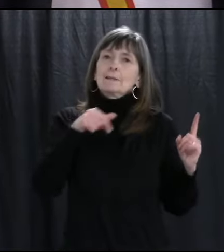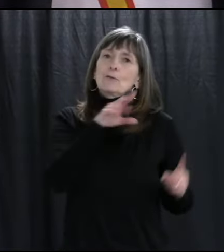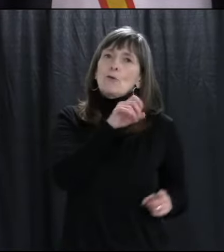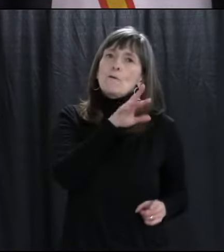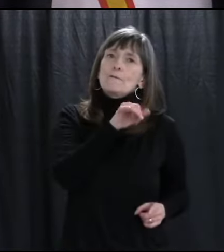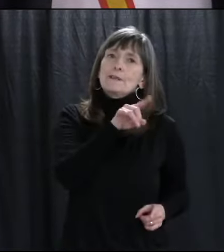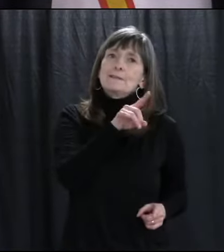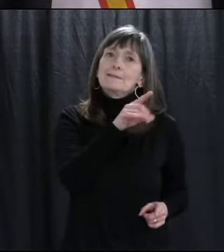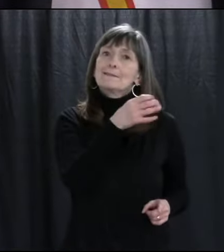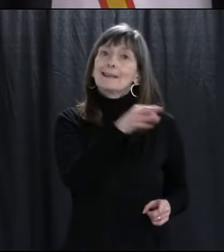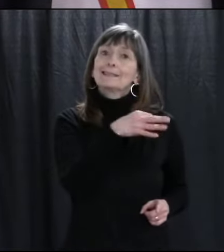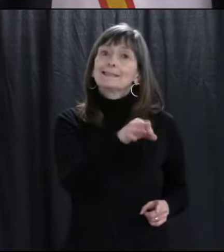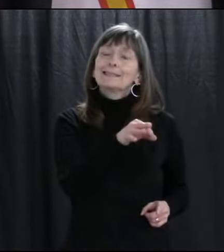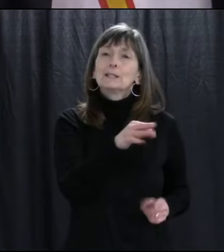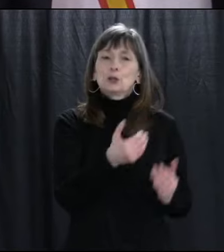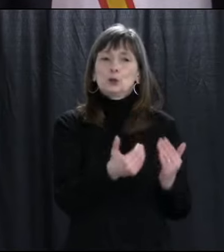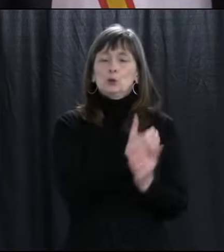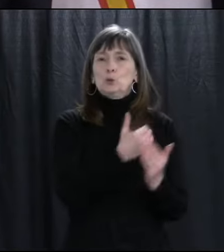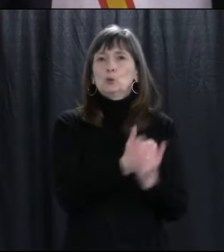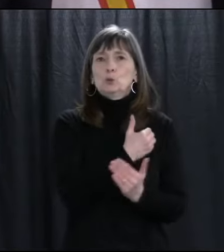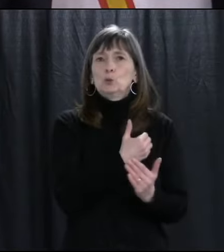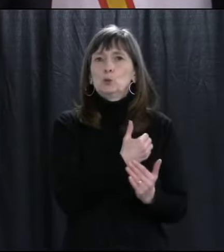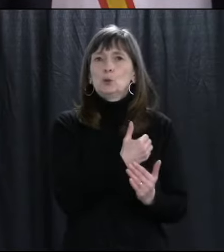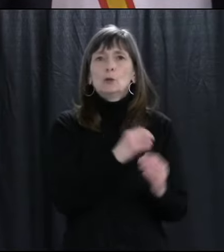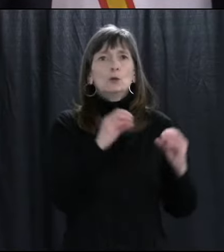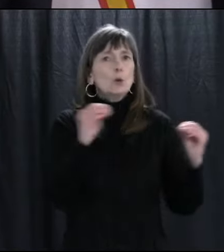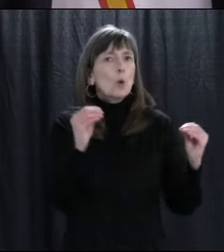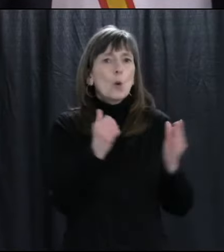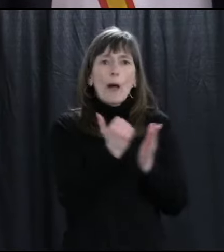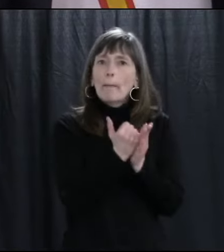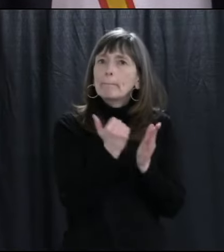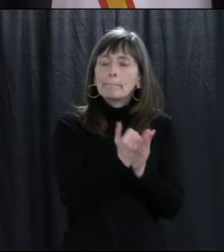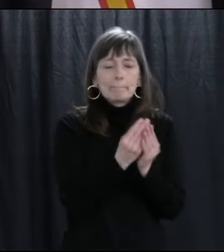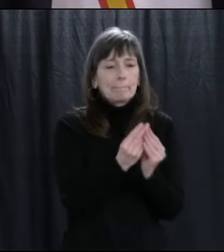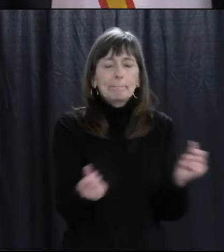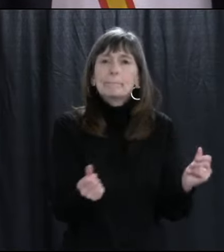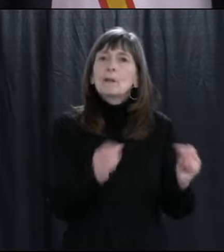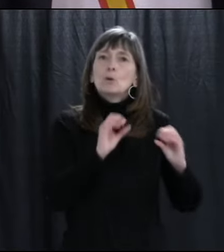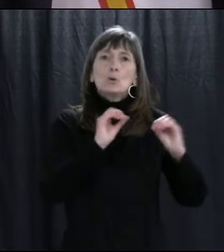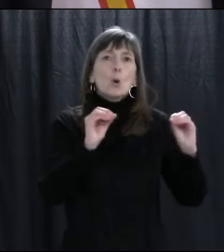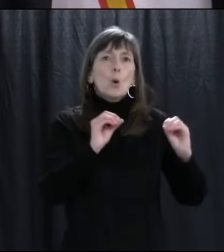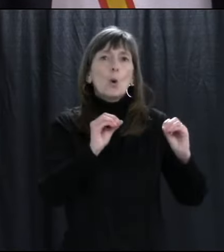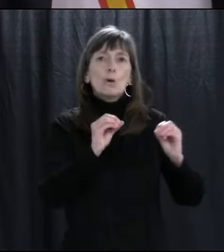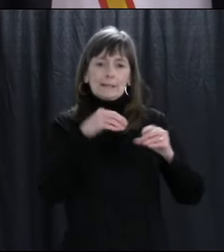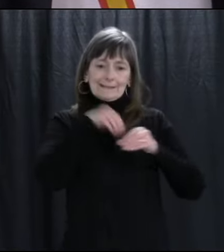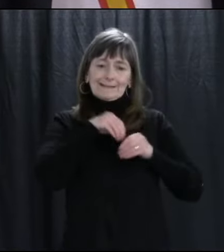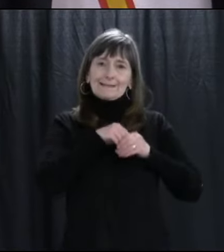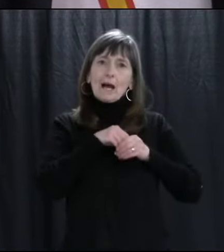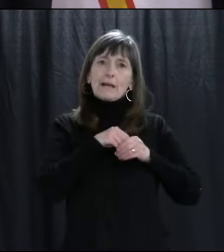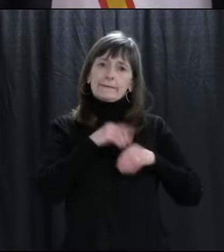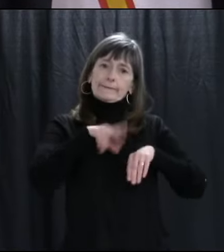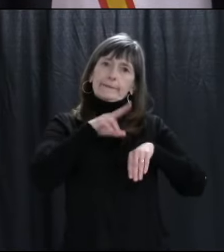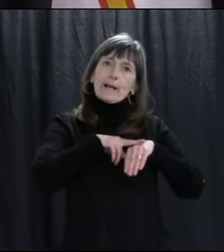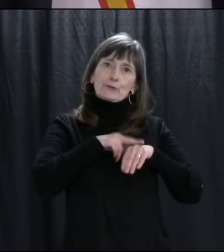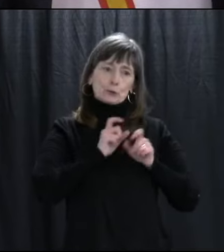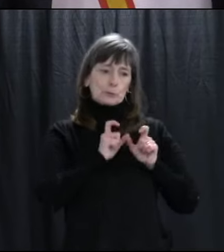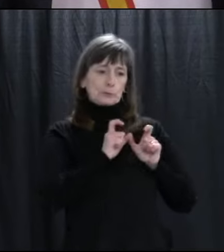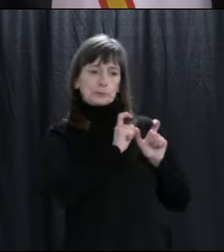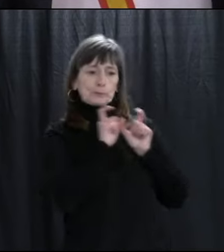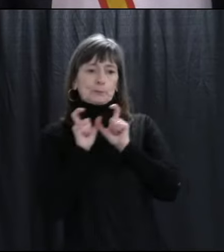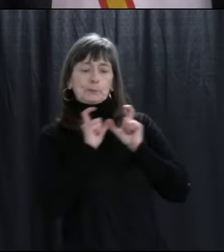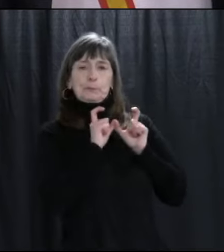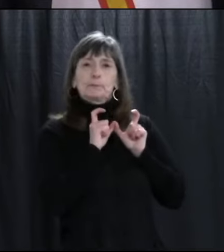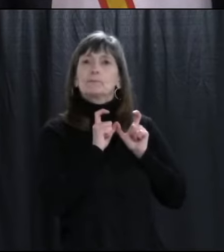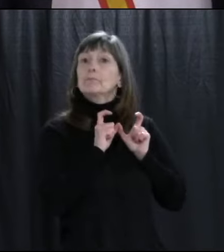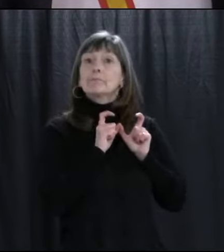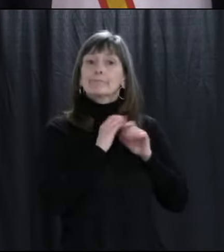no vaccine for it. There's no treatment for it. And the number of people who get severe disease from it is higher than the flu, and the number of people who